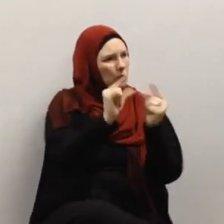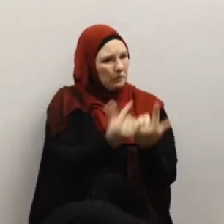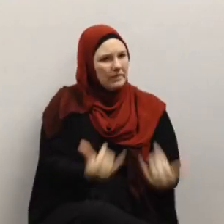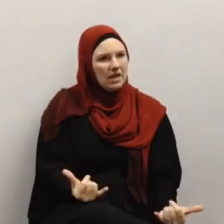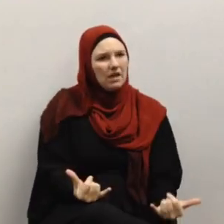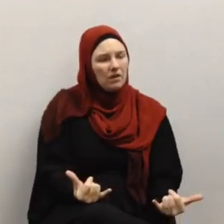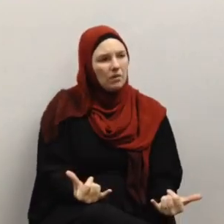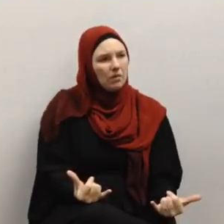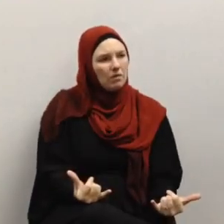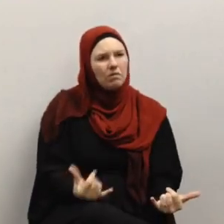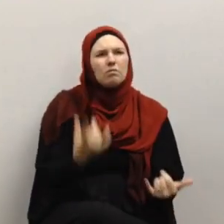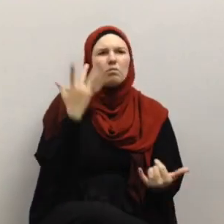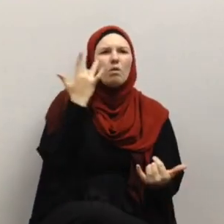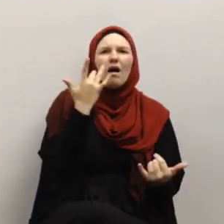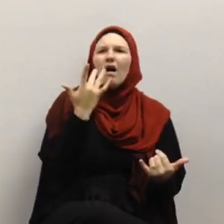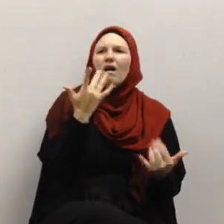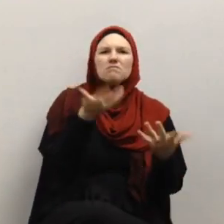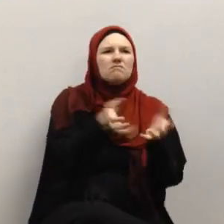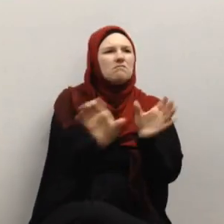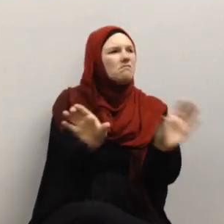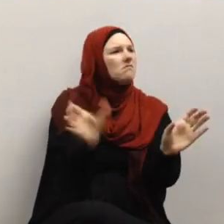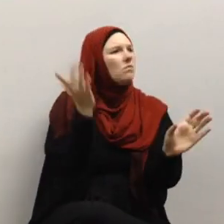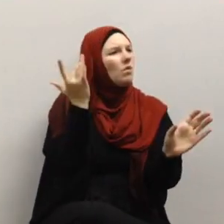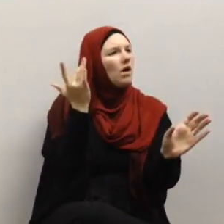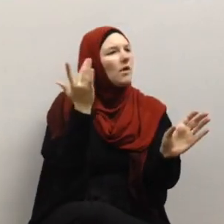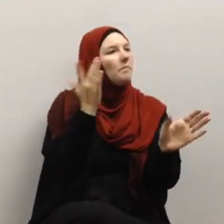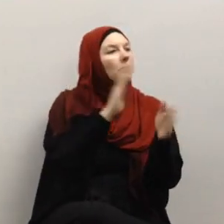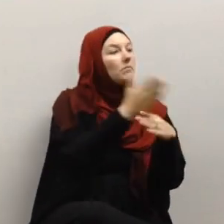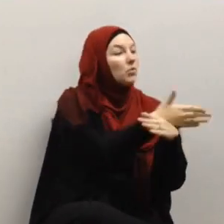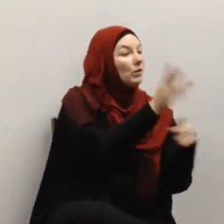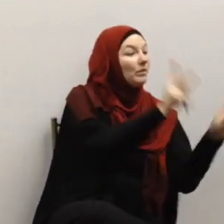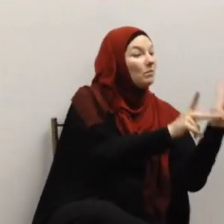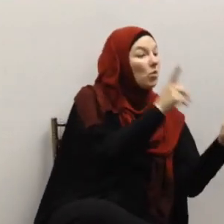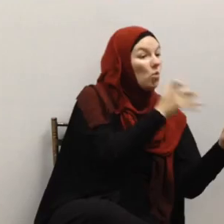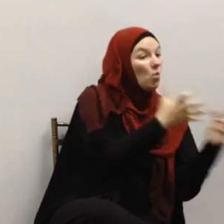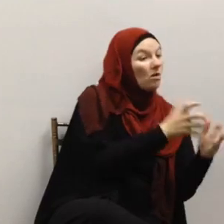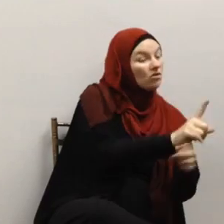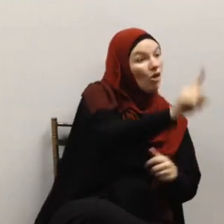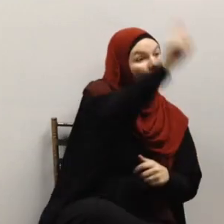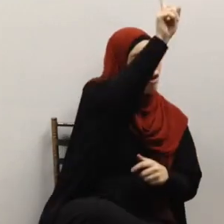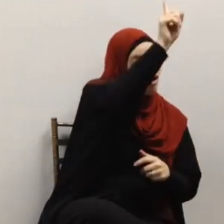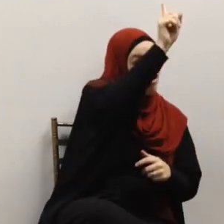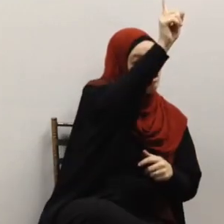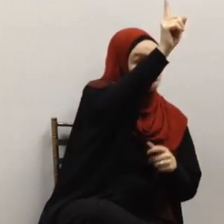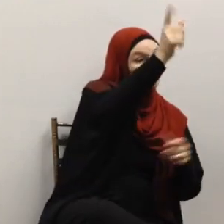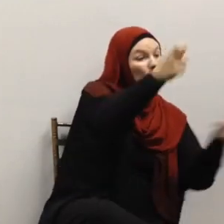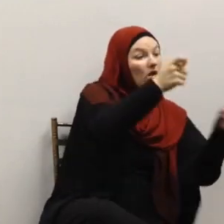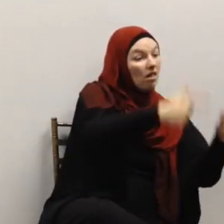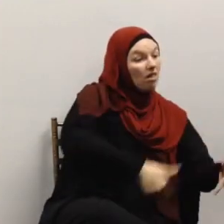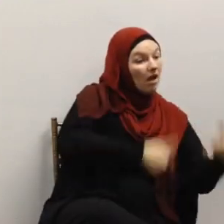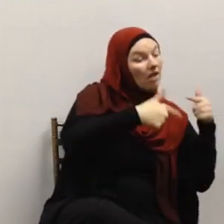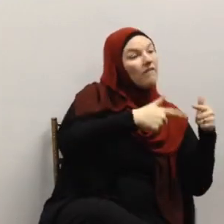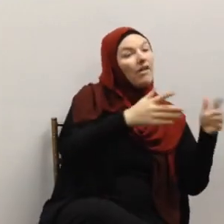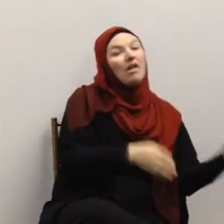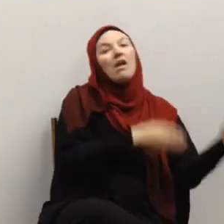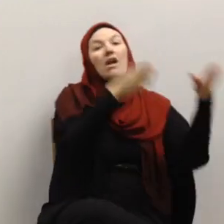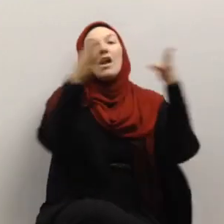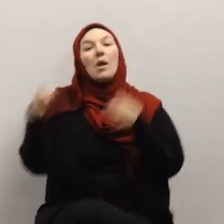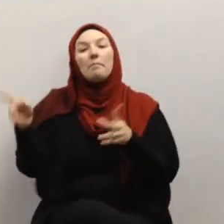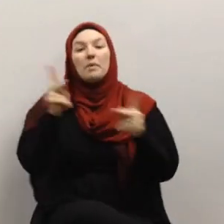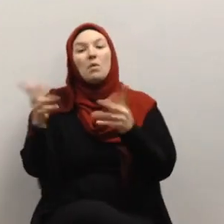What is the dividing line? It is between people who want Allah to govern their life and people who want to do it their